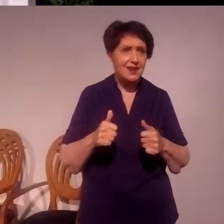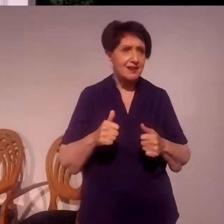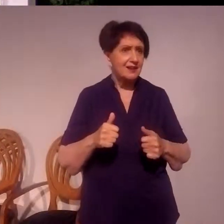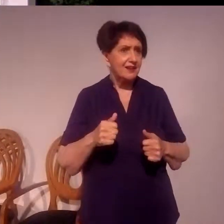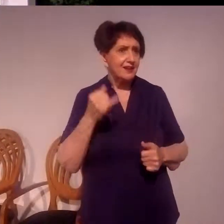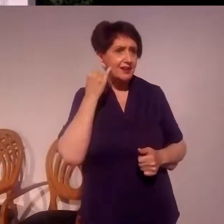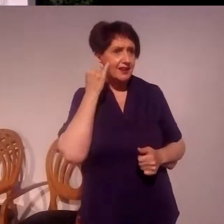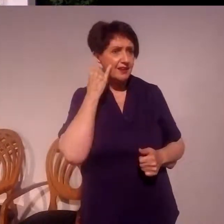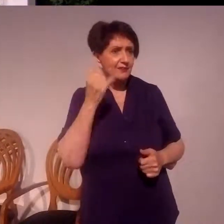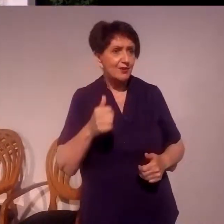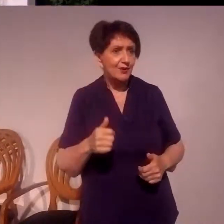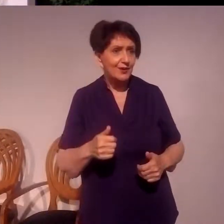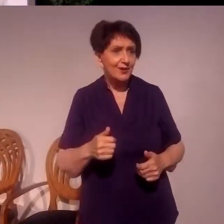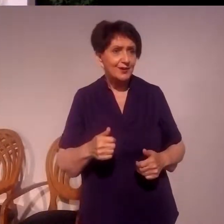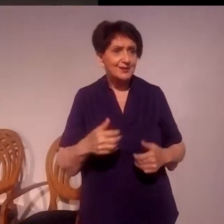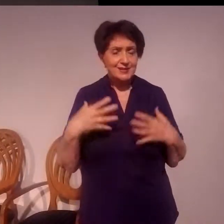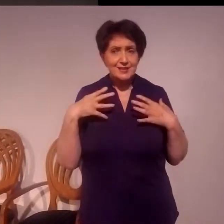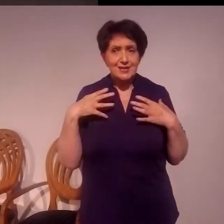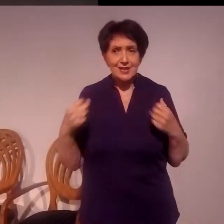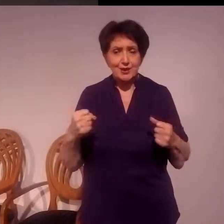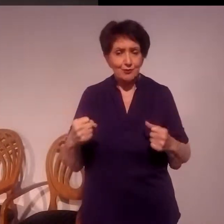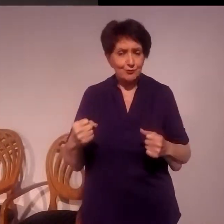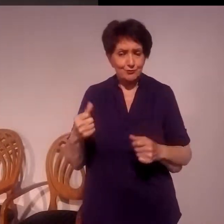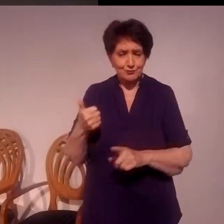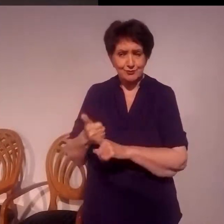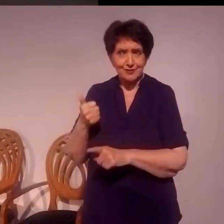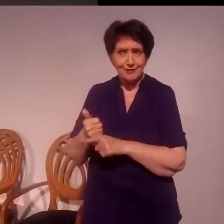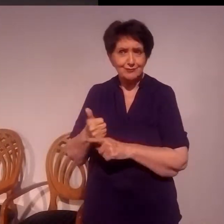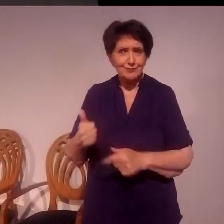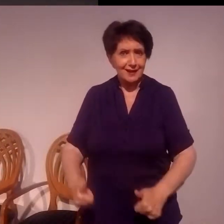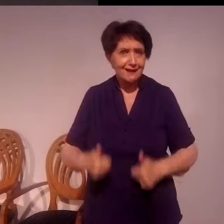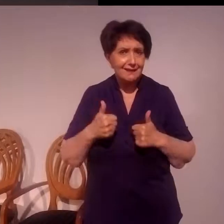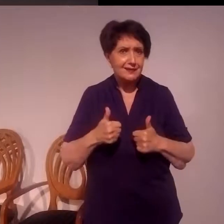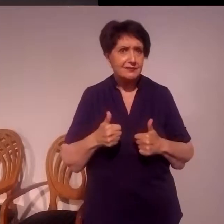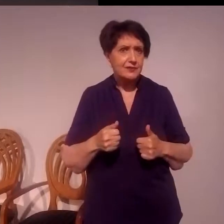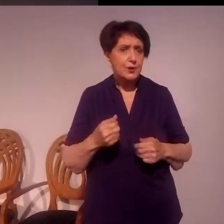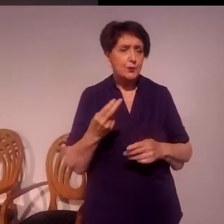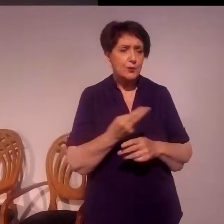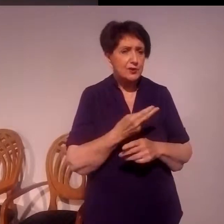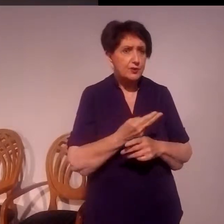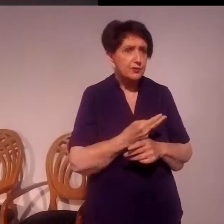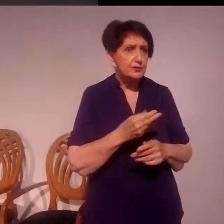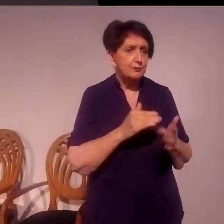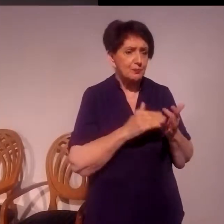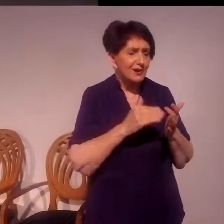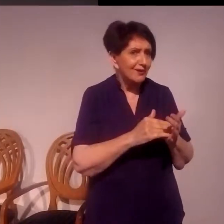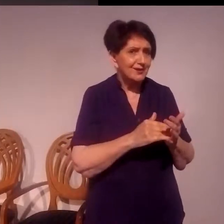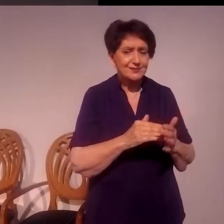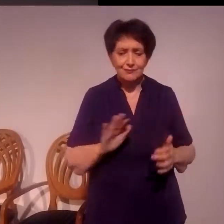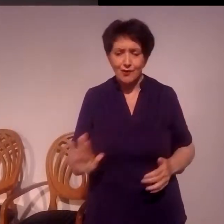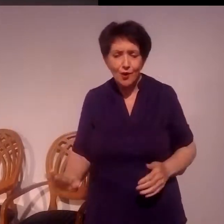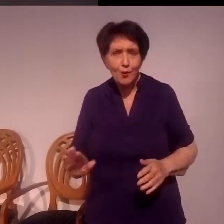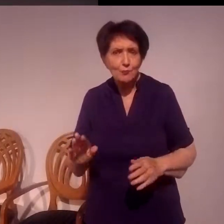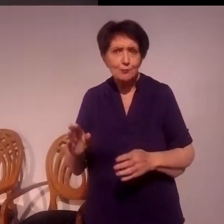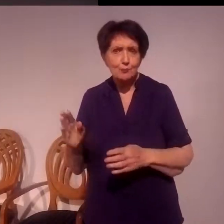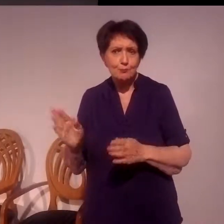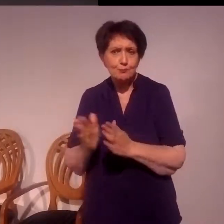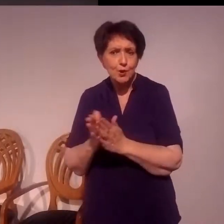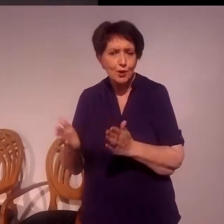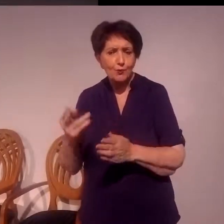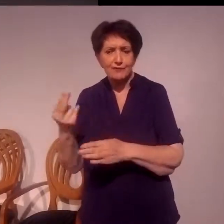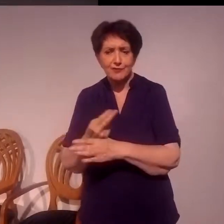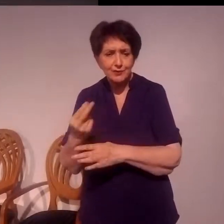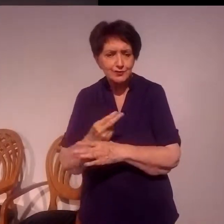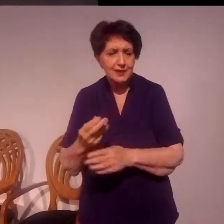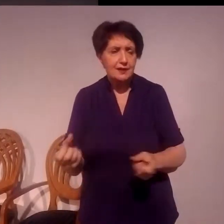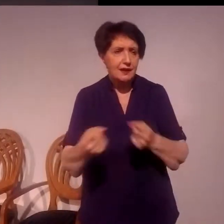right, heal your own life, and we've used, millions of us have used her books to love ourselves